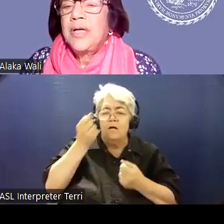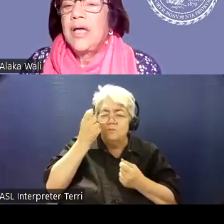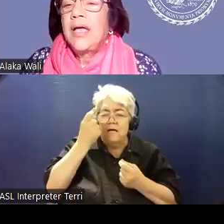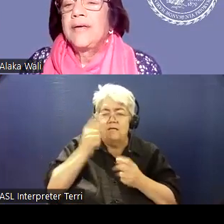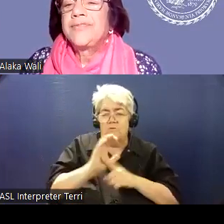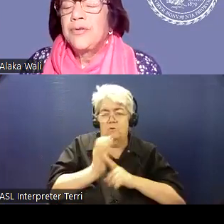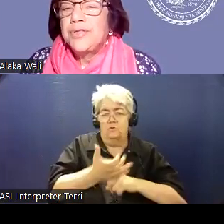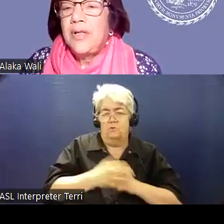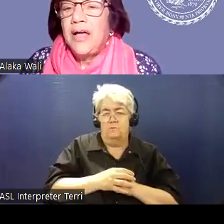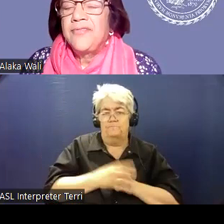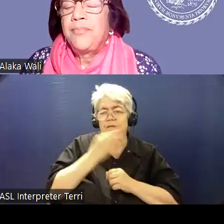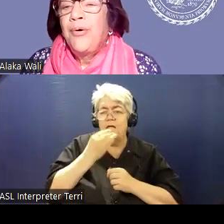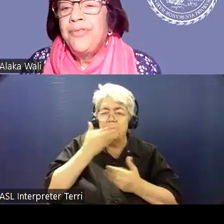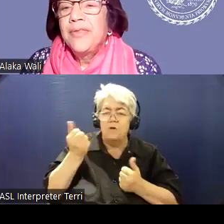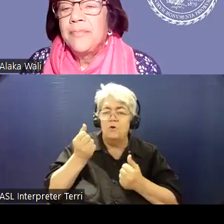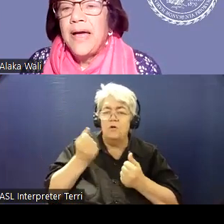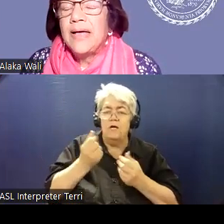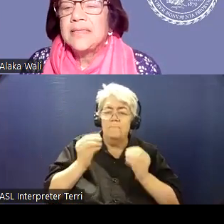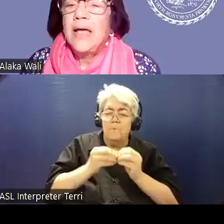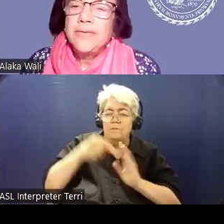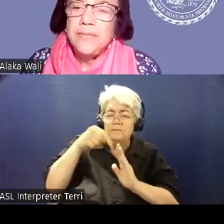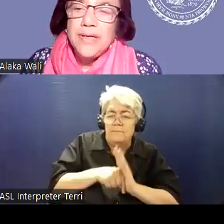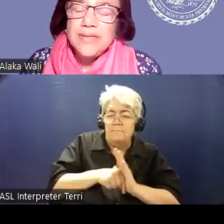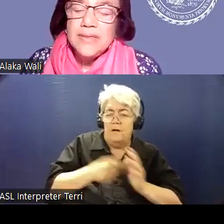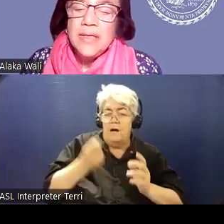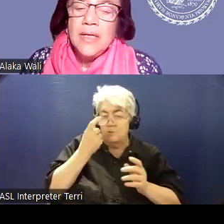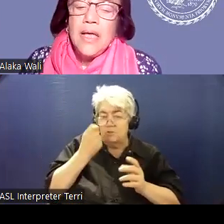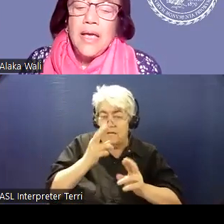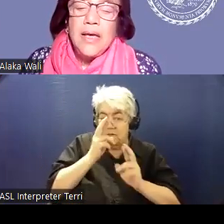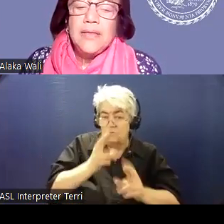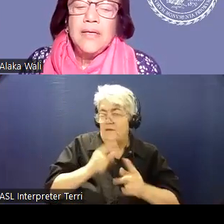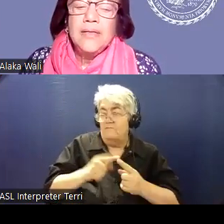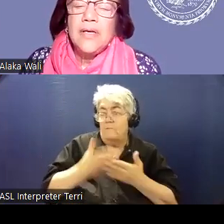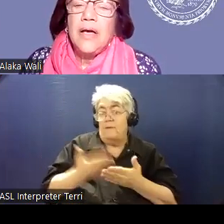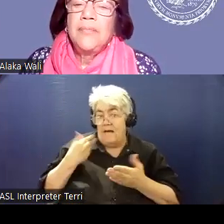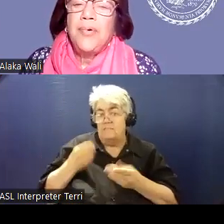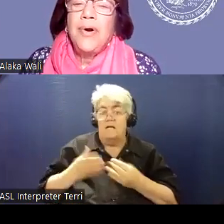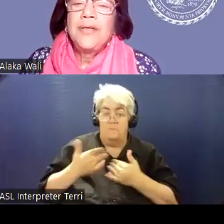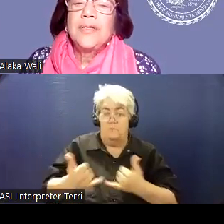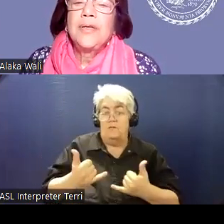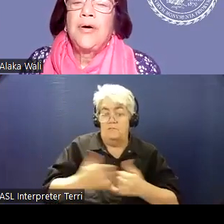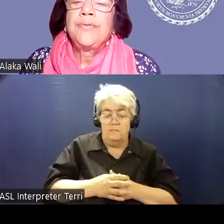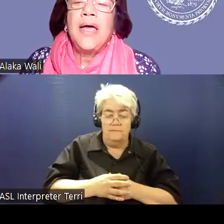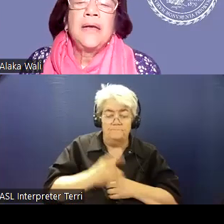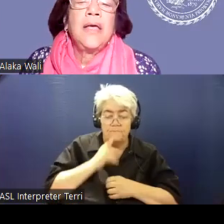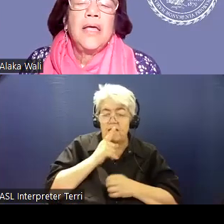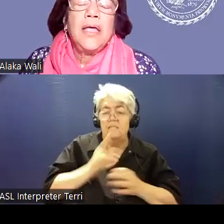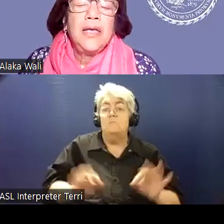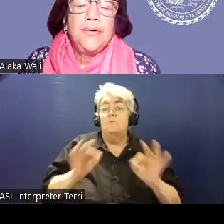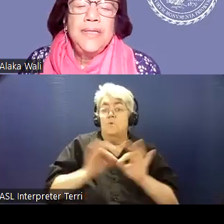culture and of social life, both in the past and the present. And I think it's important to note